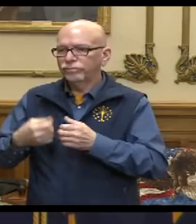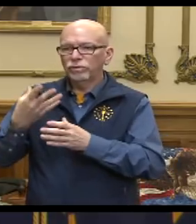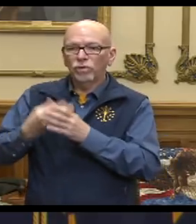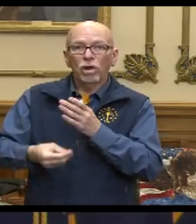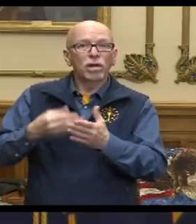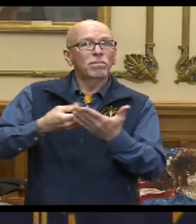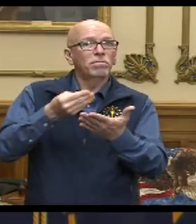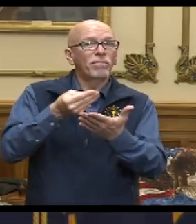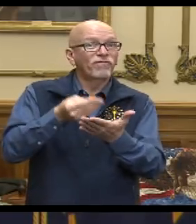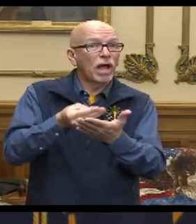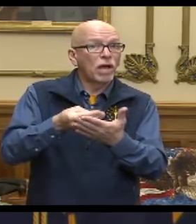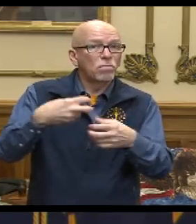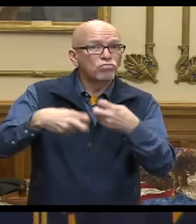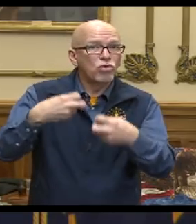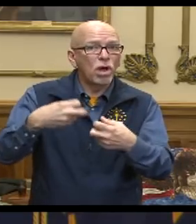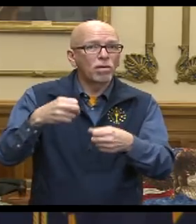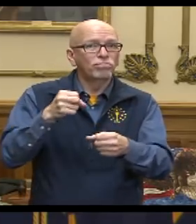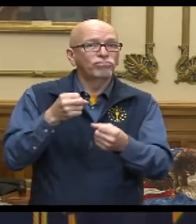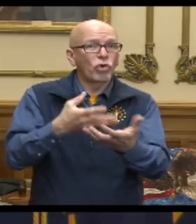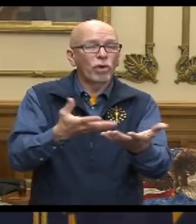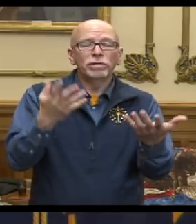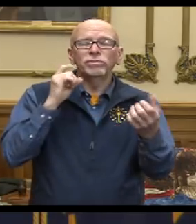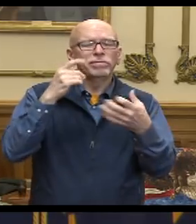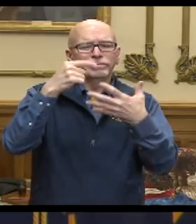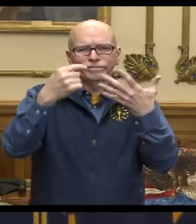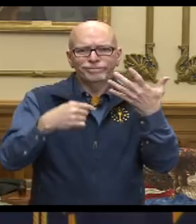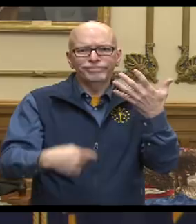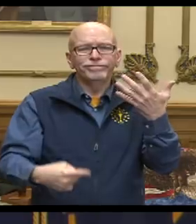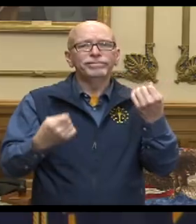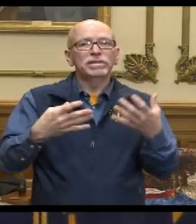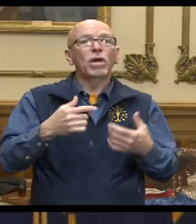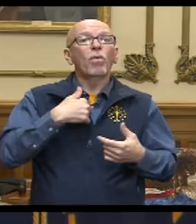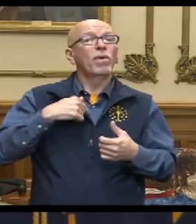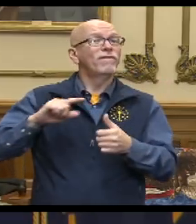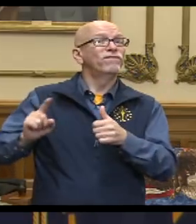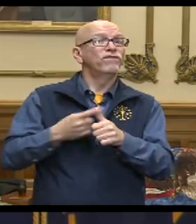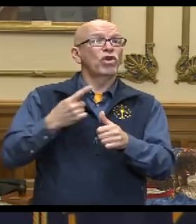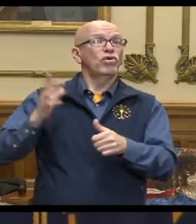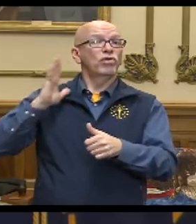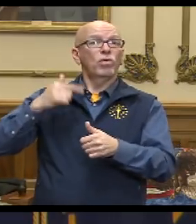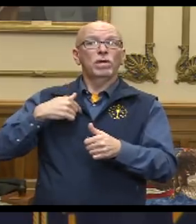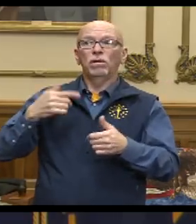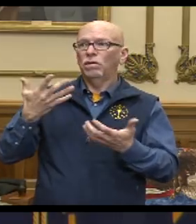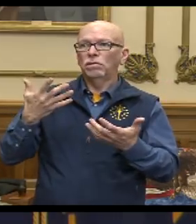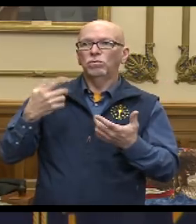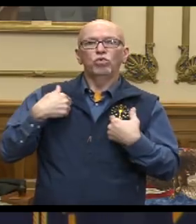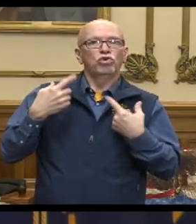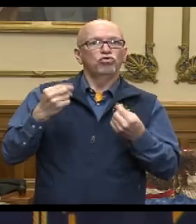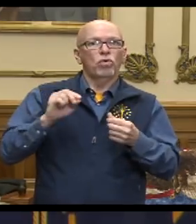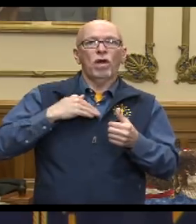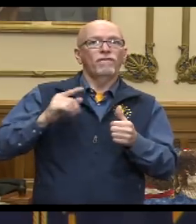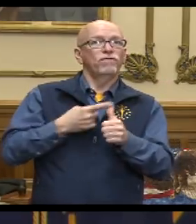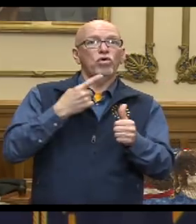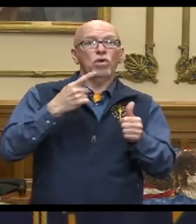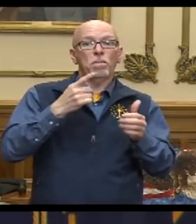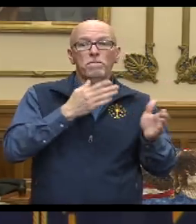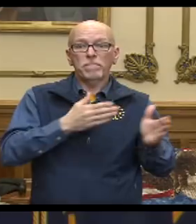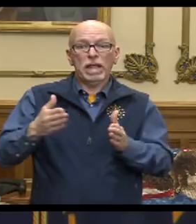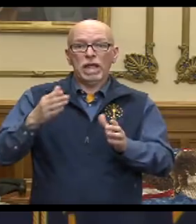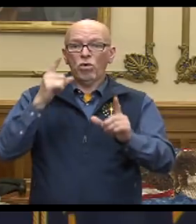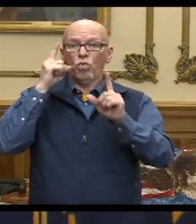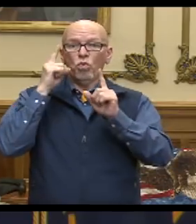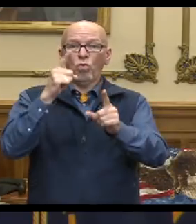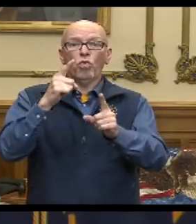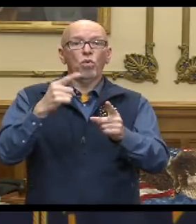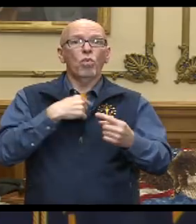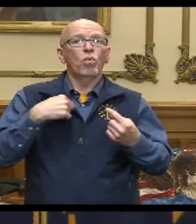to many more. When we planned our initial response to this global virus, our goal, our